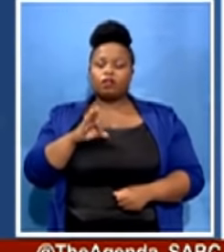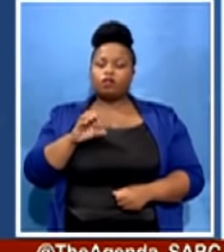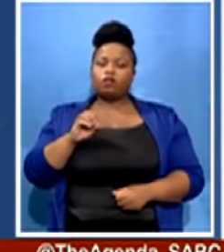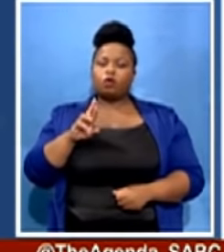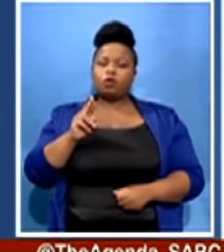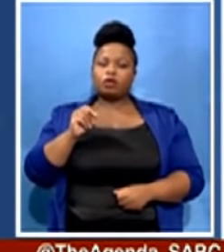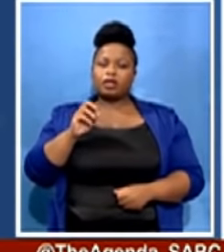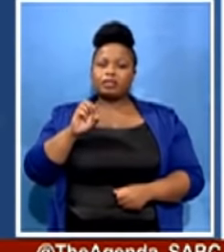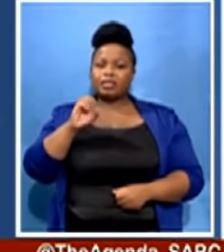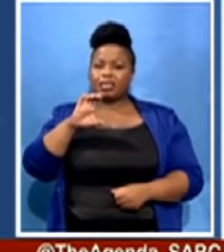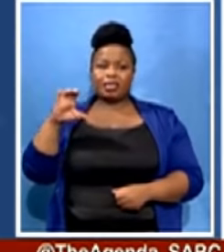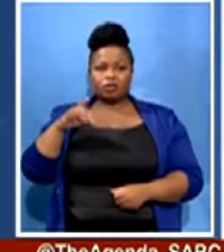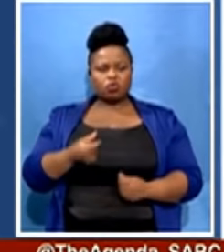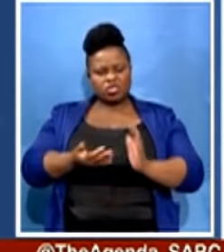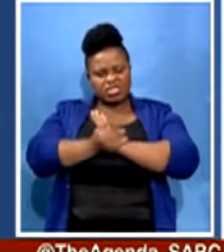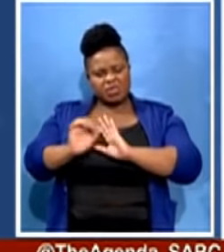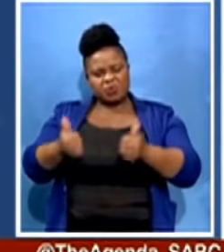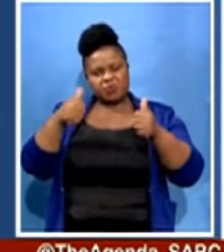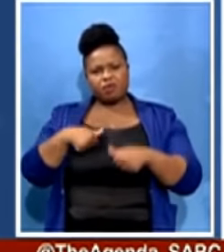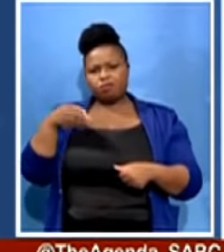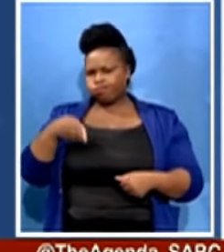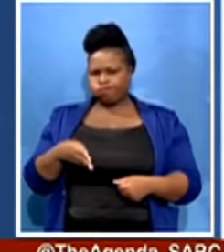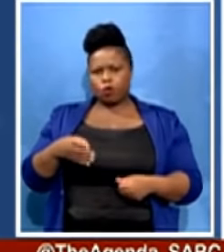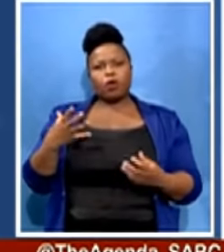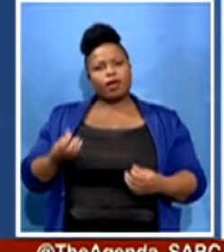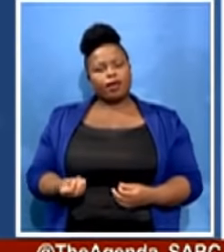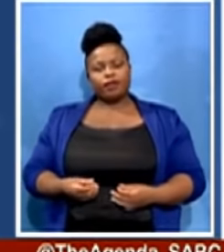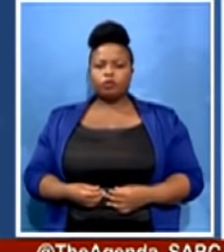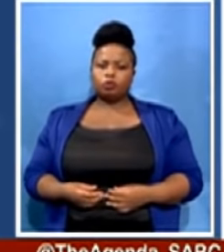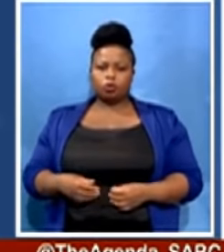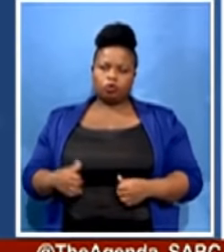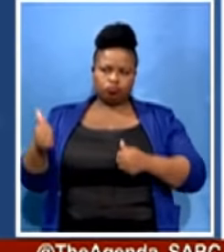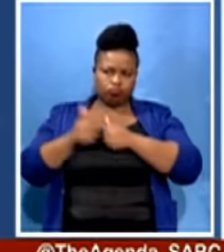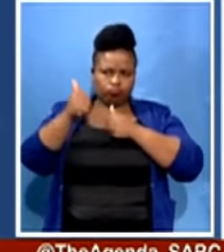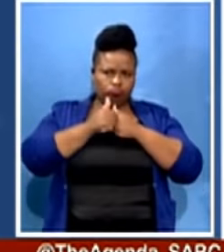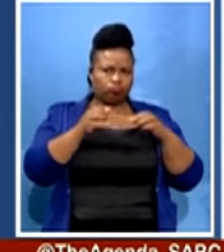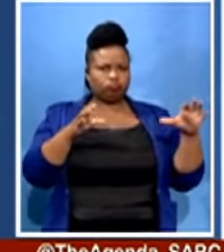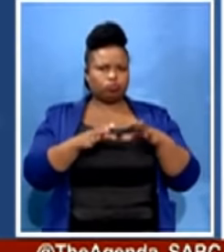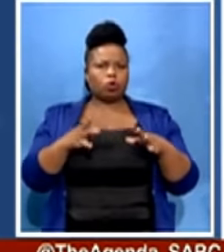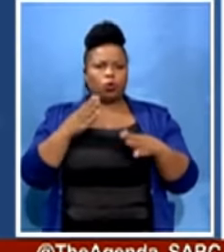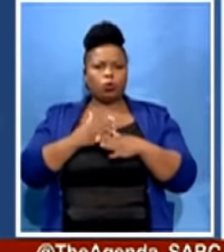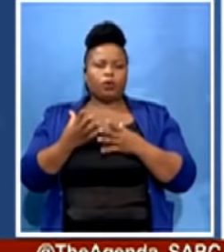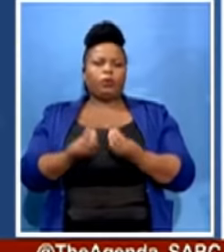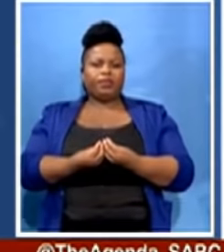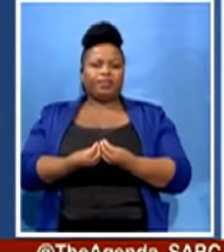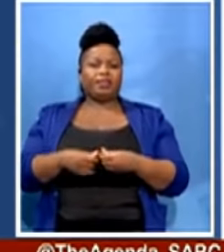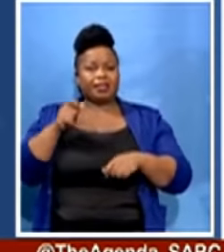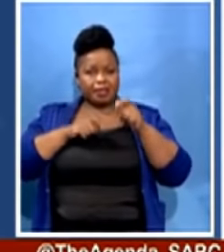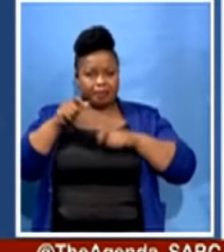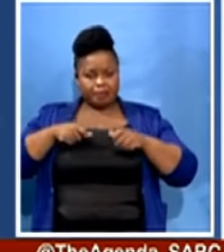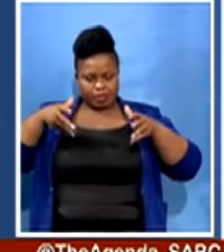organization anyway. So together with our people here, they will talk